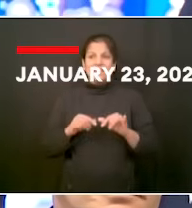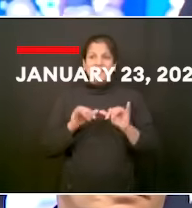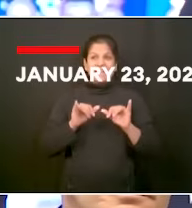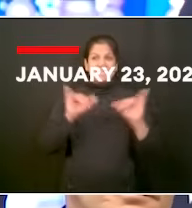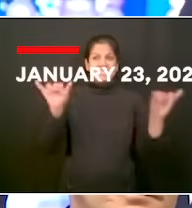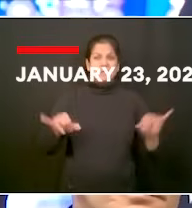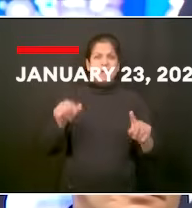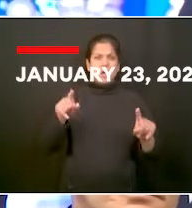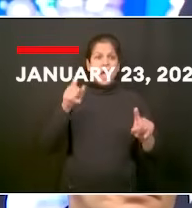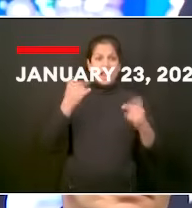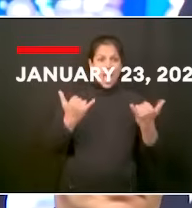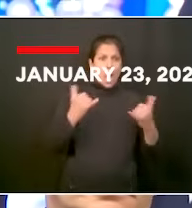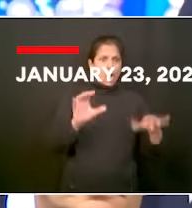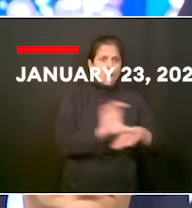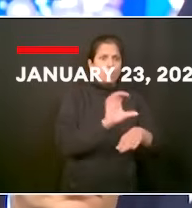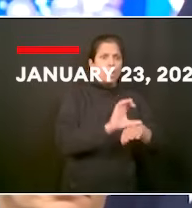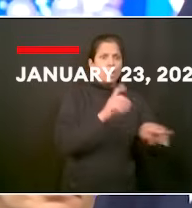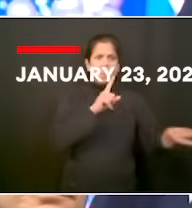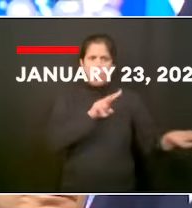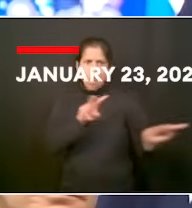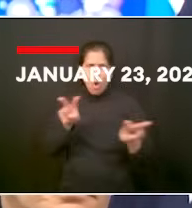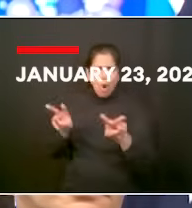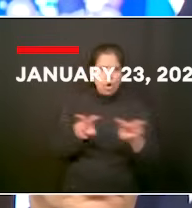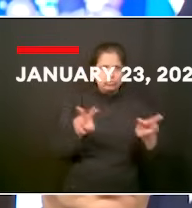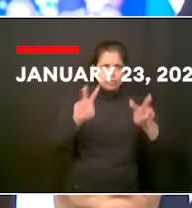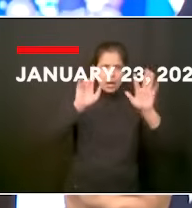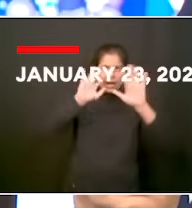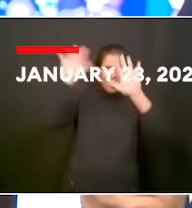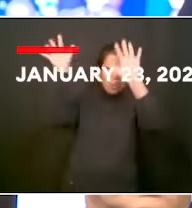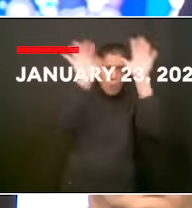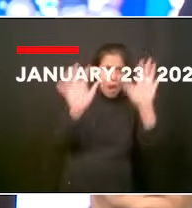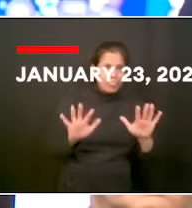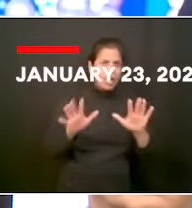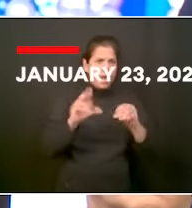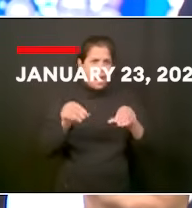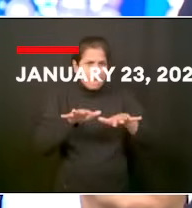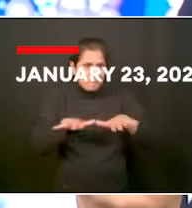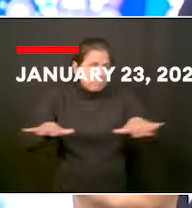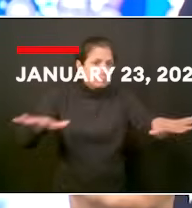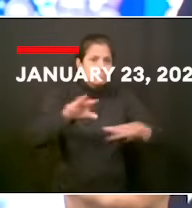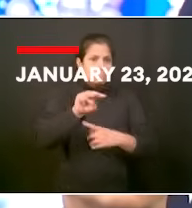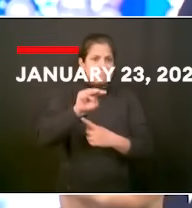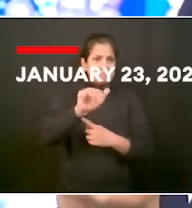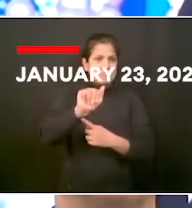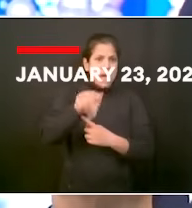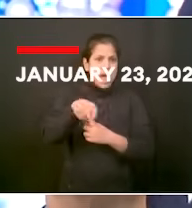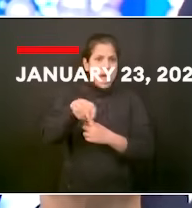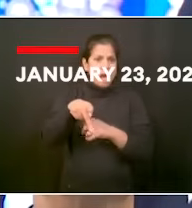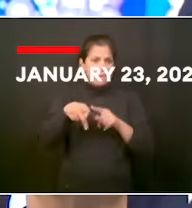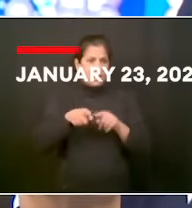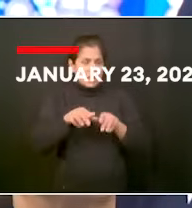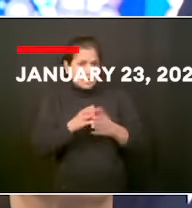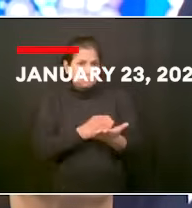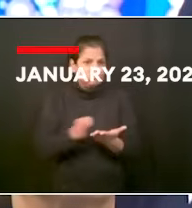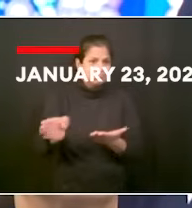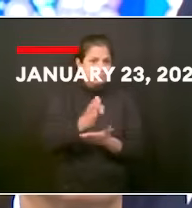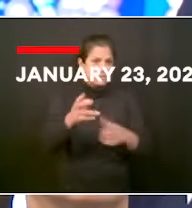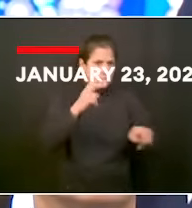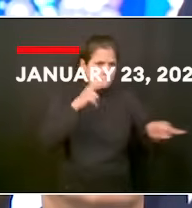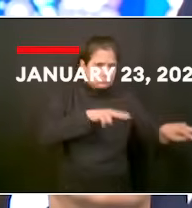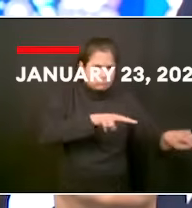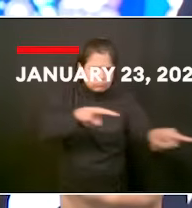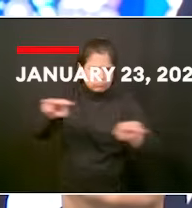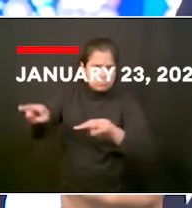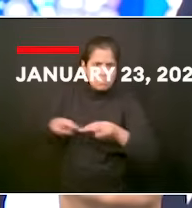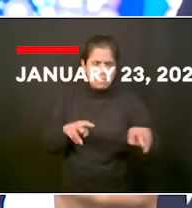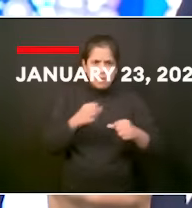every community, every neighborhood, every part of New York City will be met with the services of this city government. Now, this is a storm that